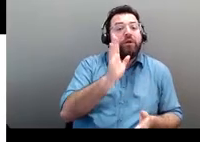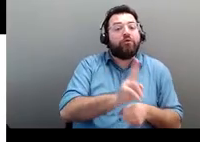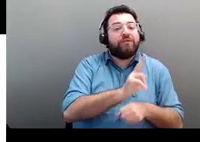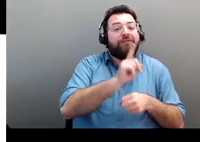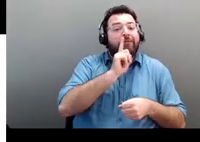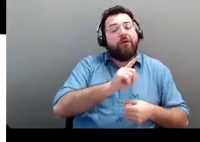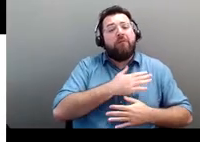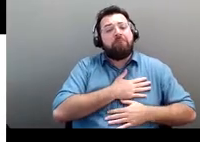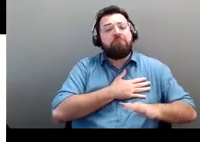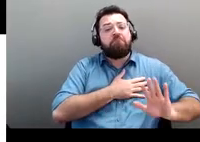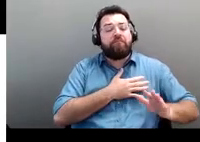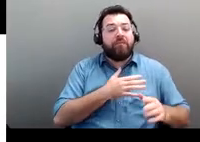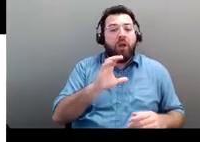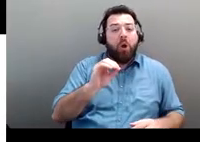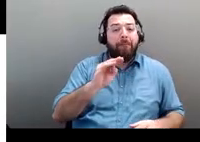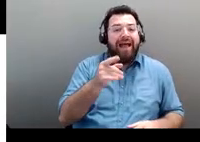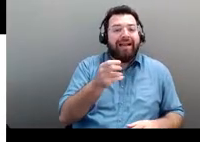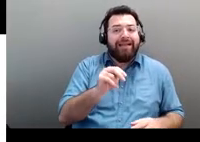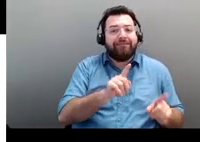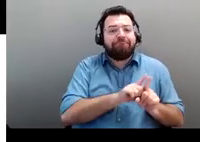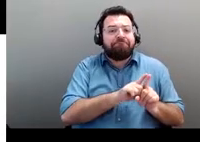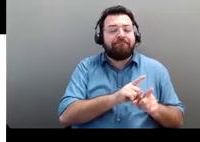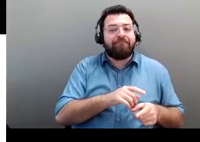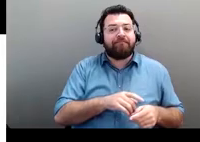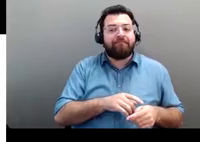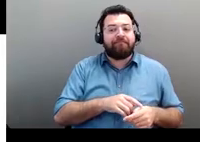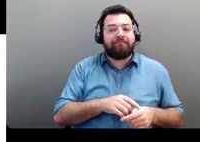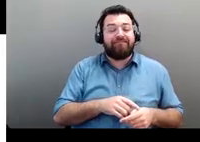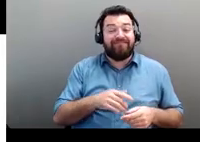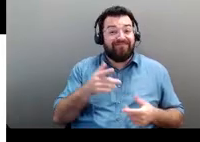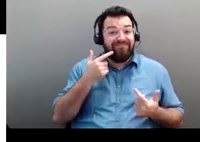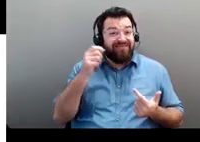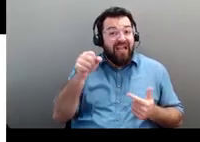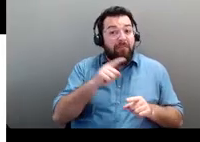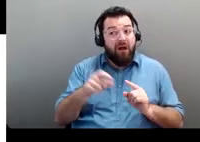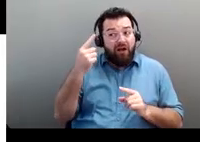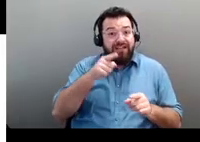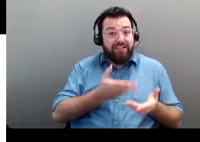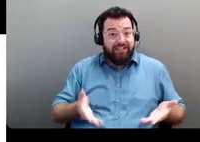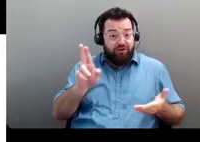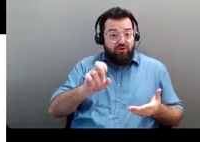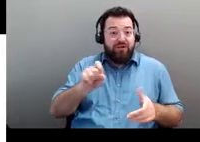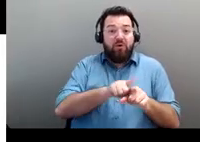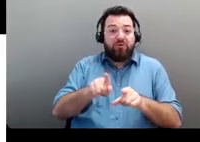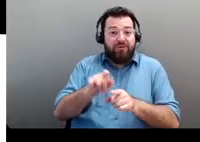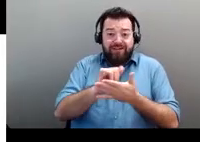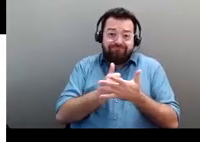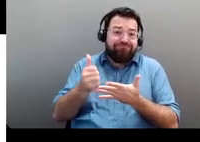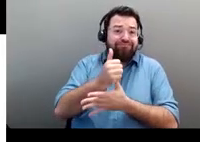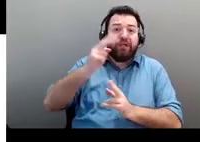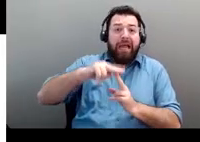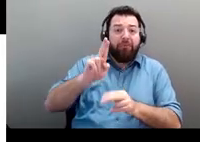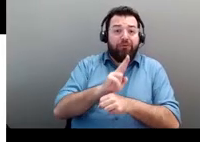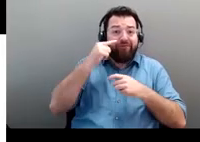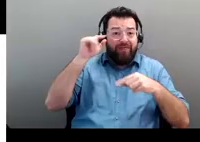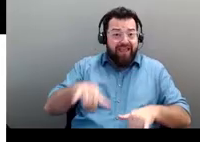chuckled, and I said, "Well, you shouldn't laugh at that because that's actually the number one use here in the United States as well, according to the Harvard Business Review in